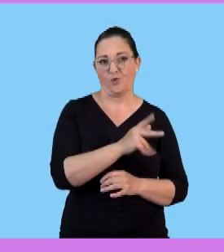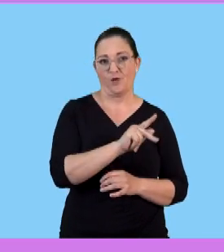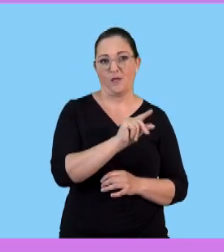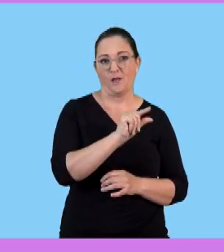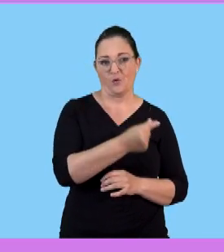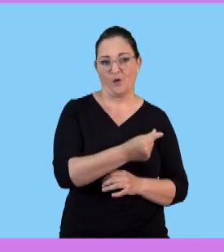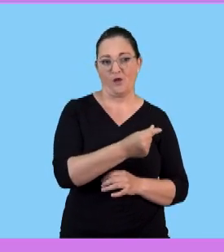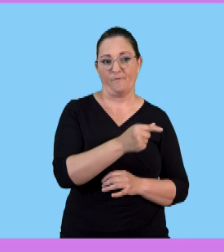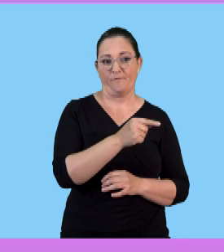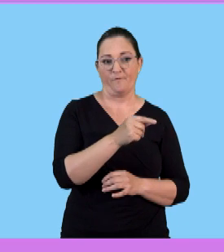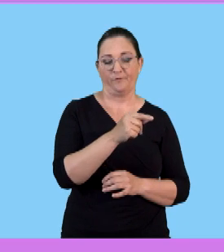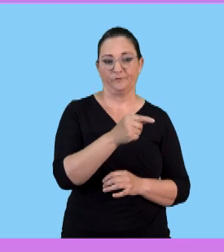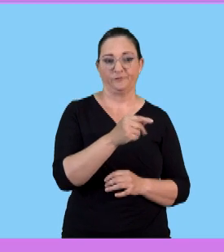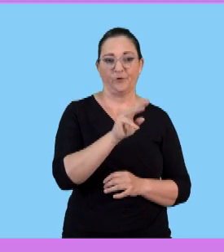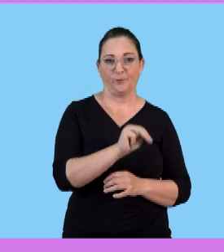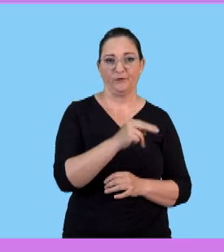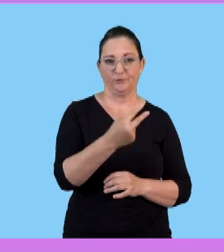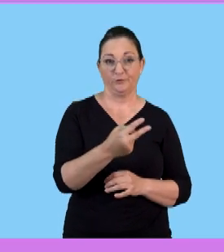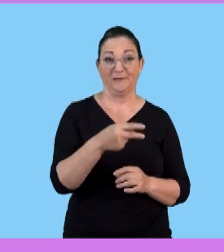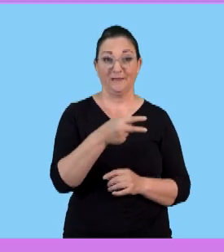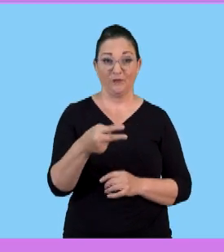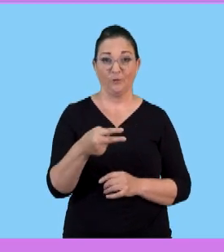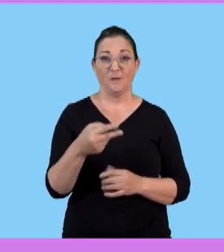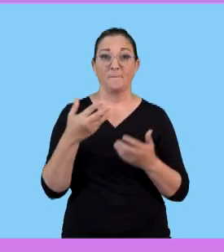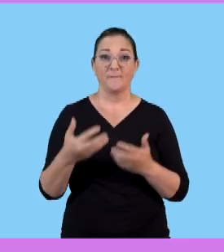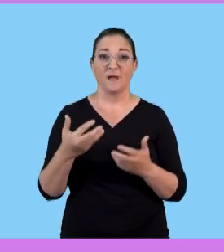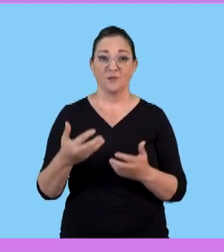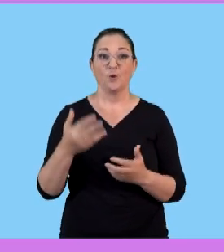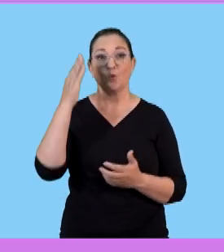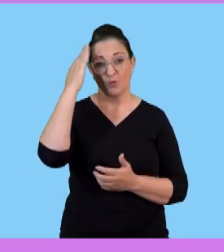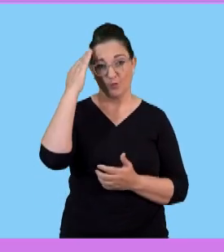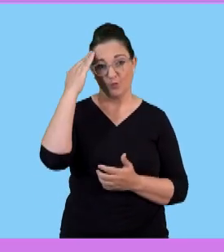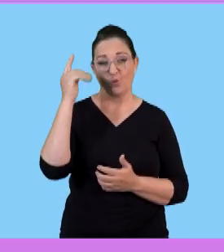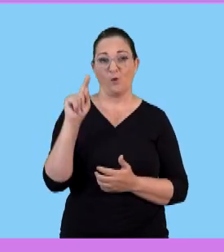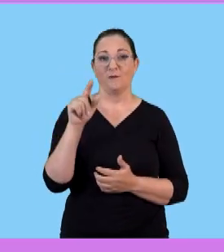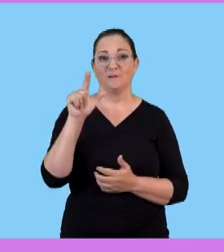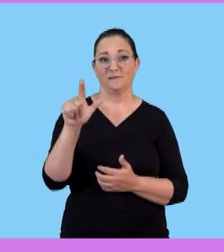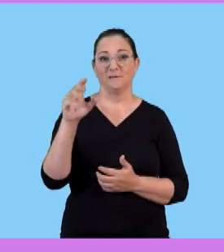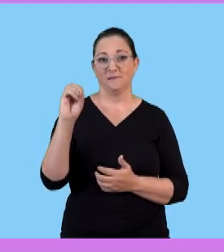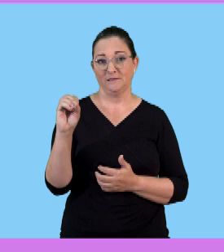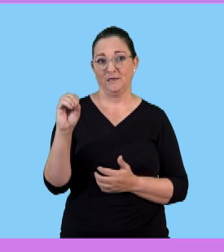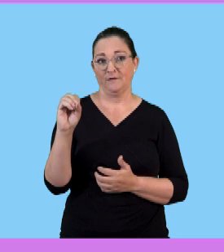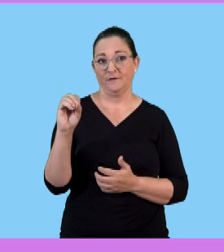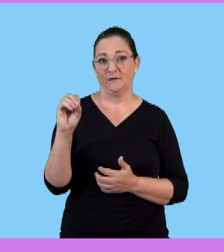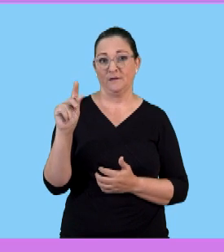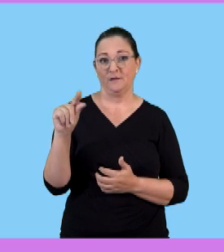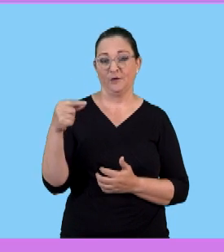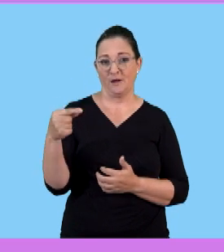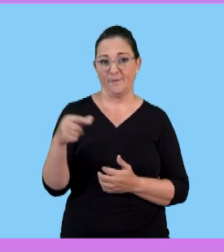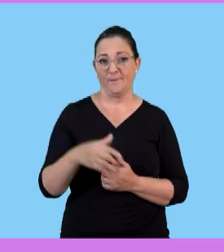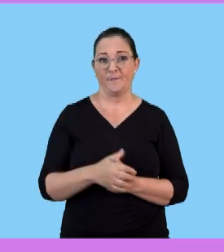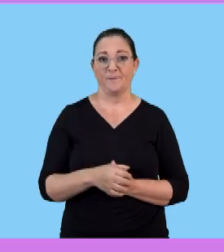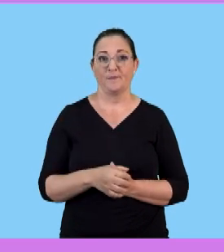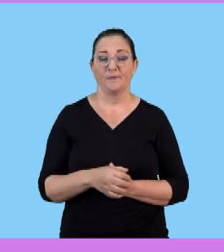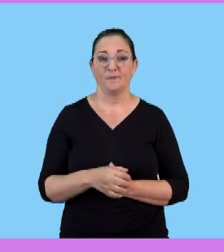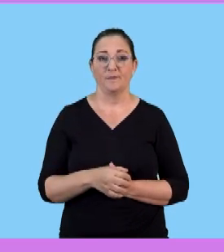meter. Equals to, do I know what his mass is? Yes, he weighs 70 kilograms, right? So therefore, I'll